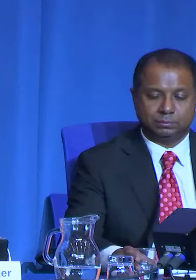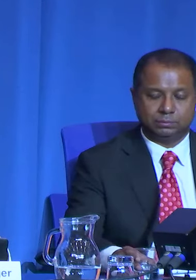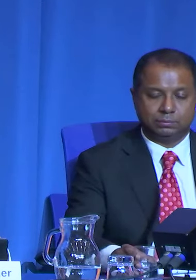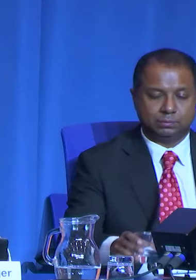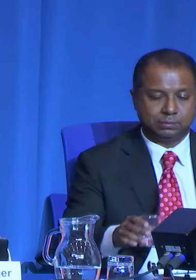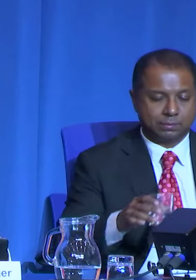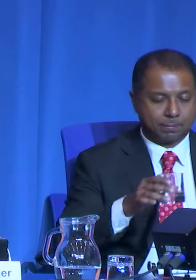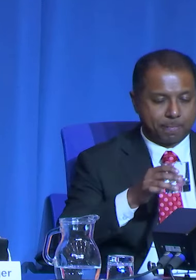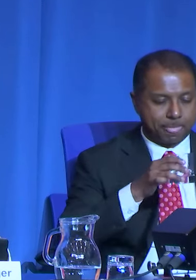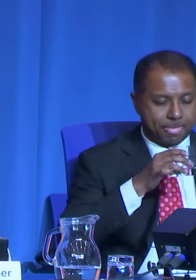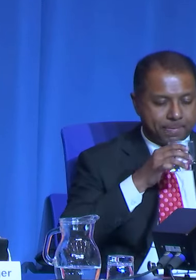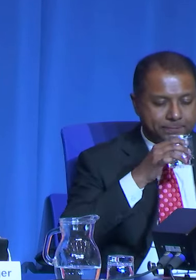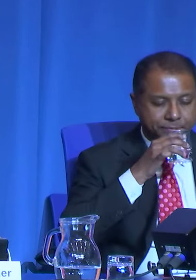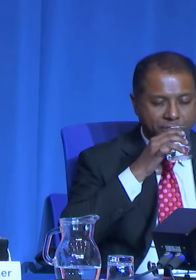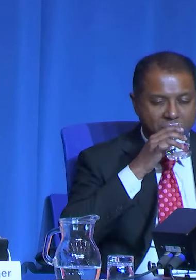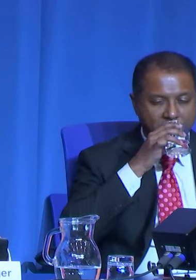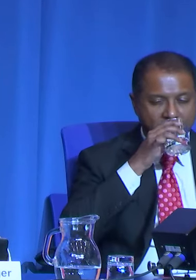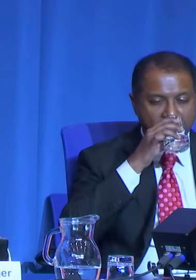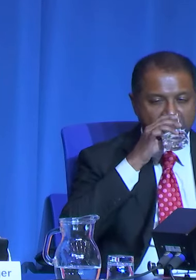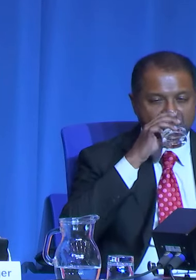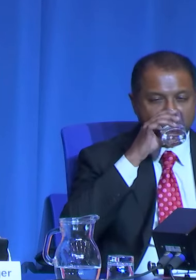thing that mentioned